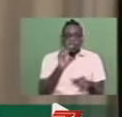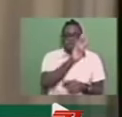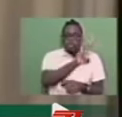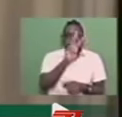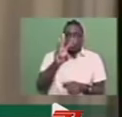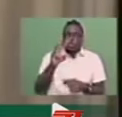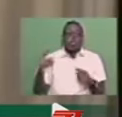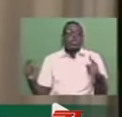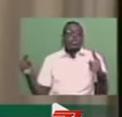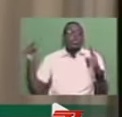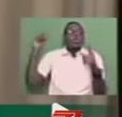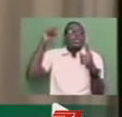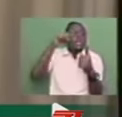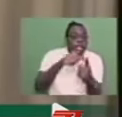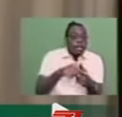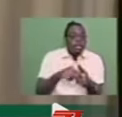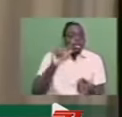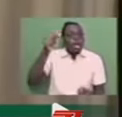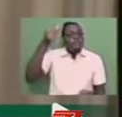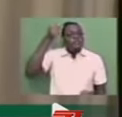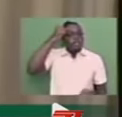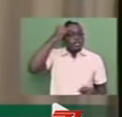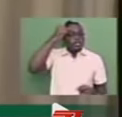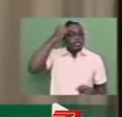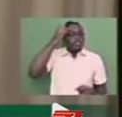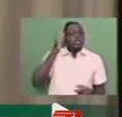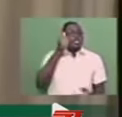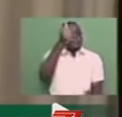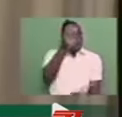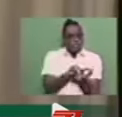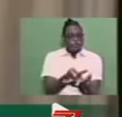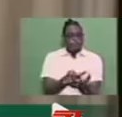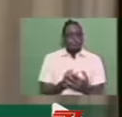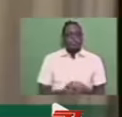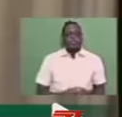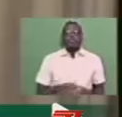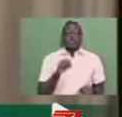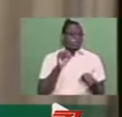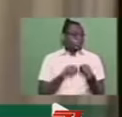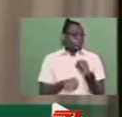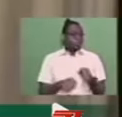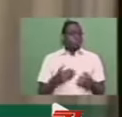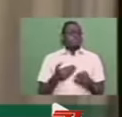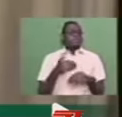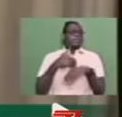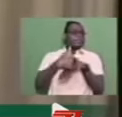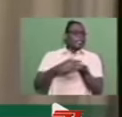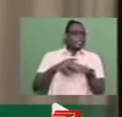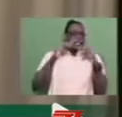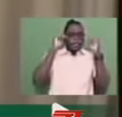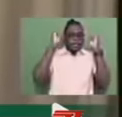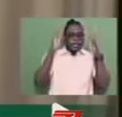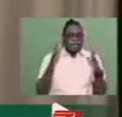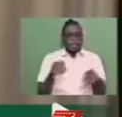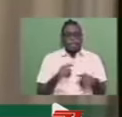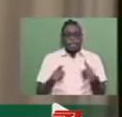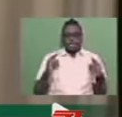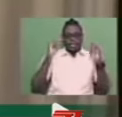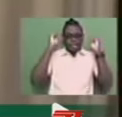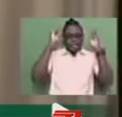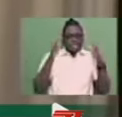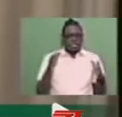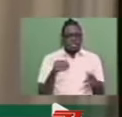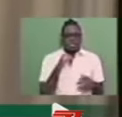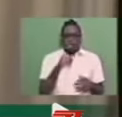the government has to do. So they've sent it to the minister, but the minister has failed to lay it in Parliament. And I say this is